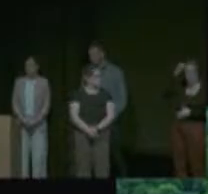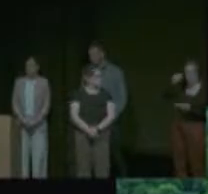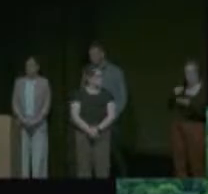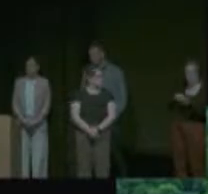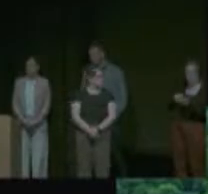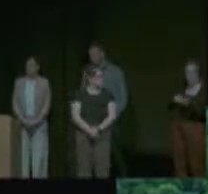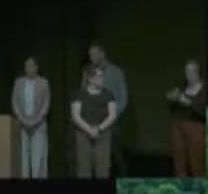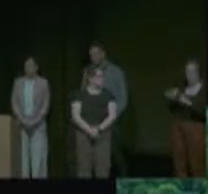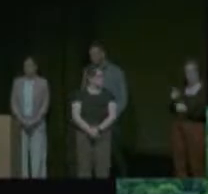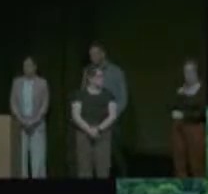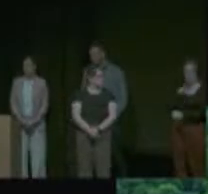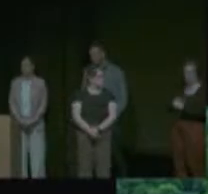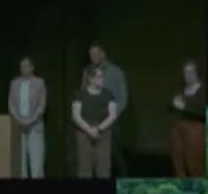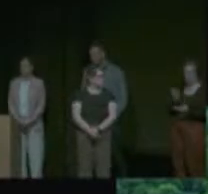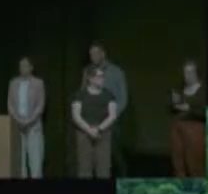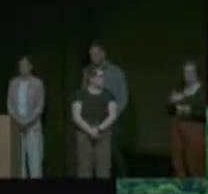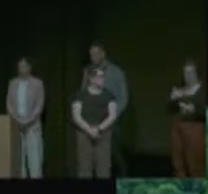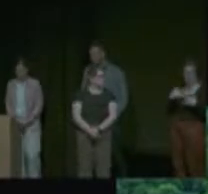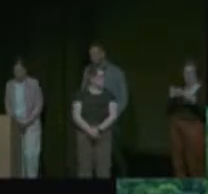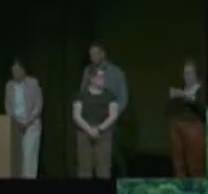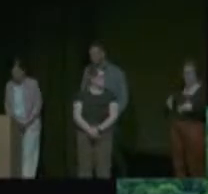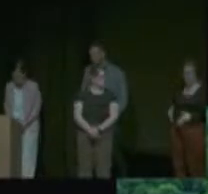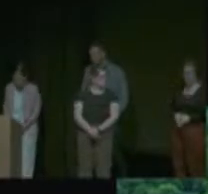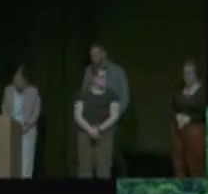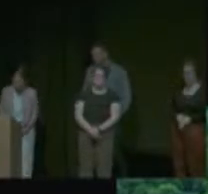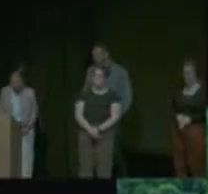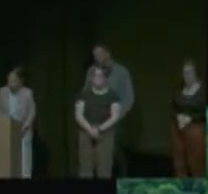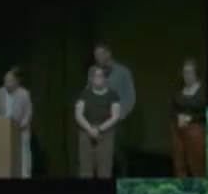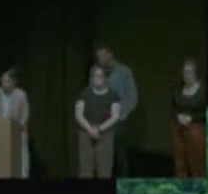already promised to us?